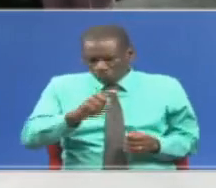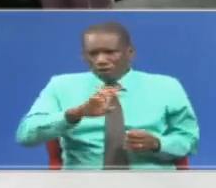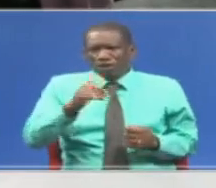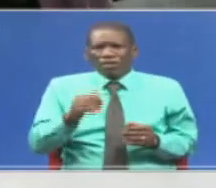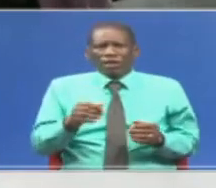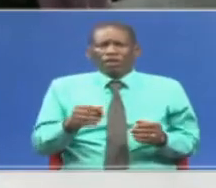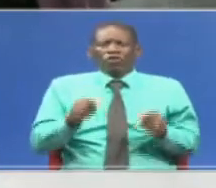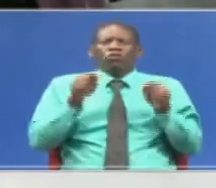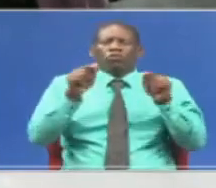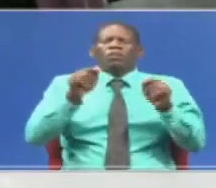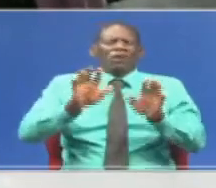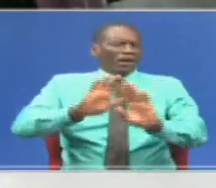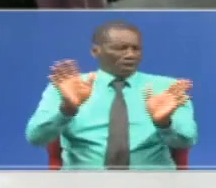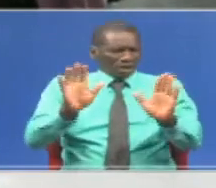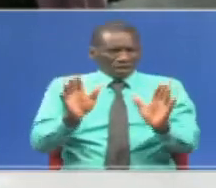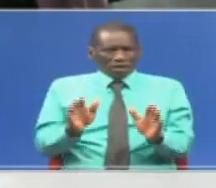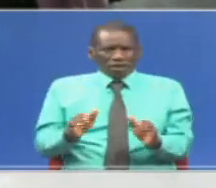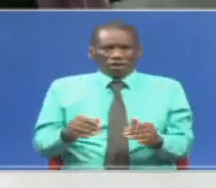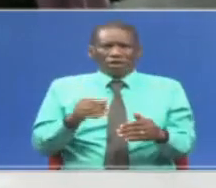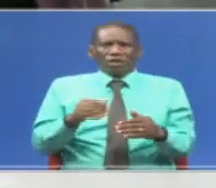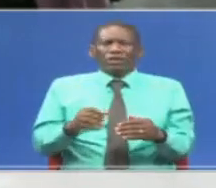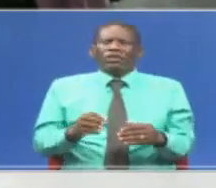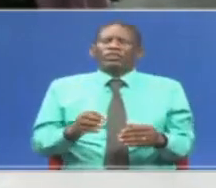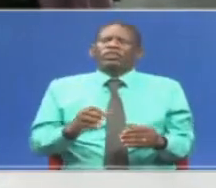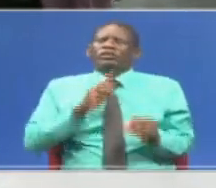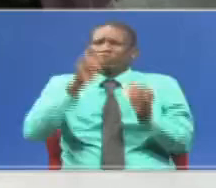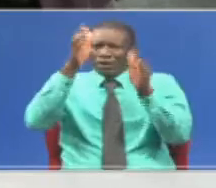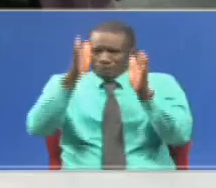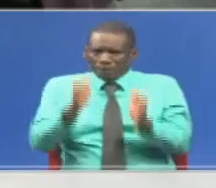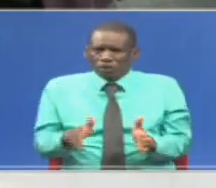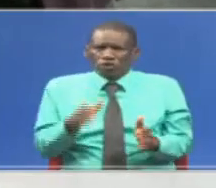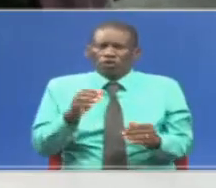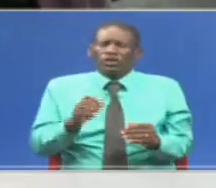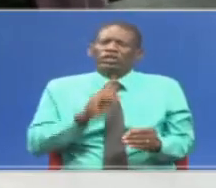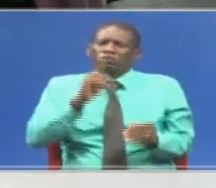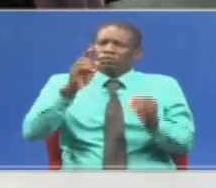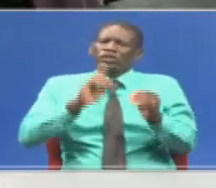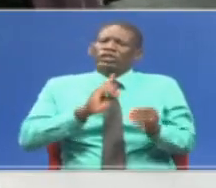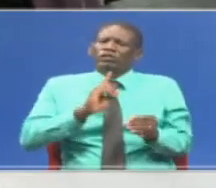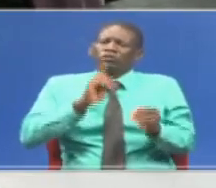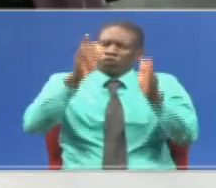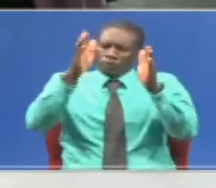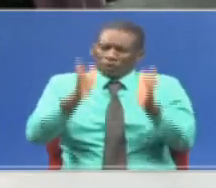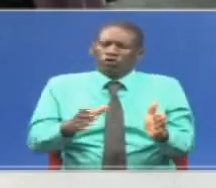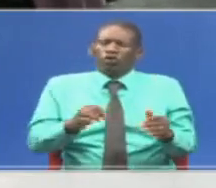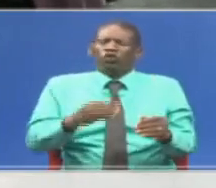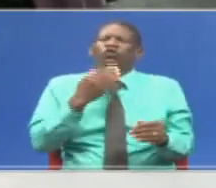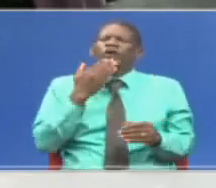kututishatisha bwana. Msemaji wa Mlembe ni mheshimiwa speaker Moses Masika Wetangula.